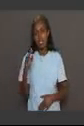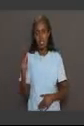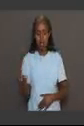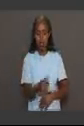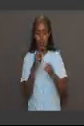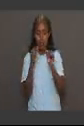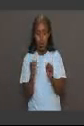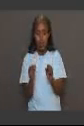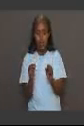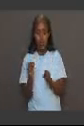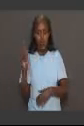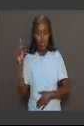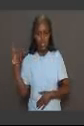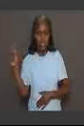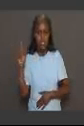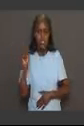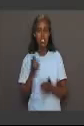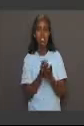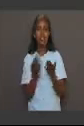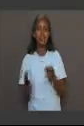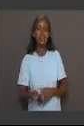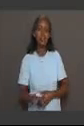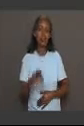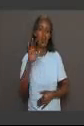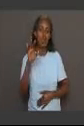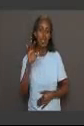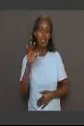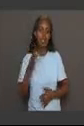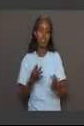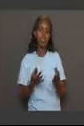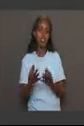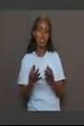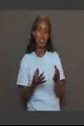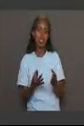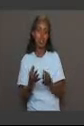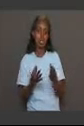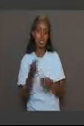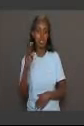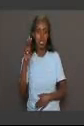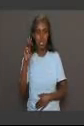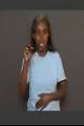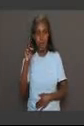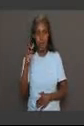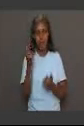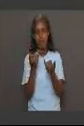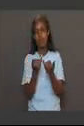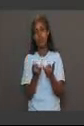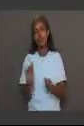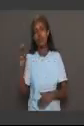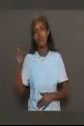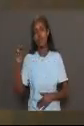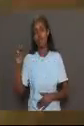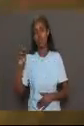probability of this event occurring is expressed as m over